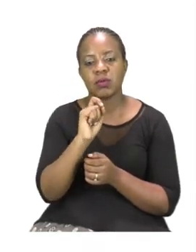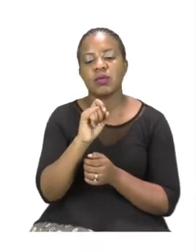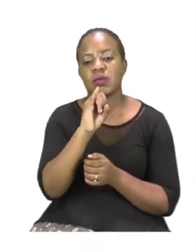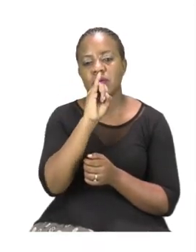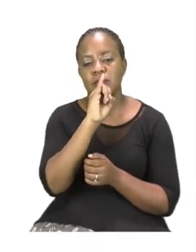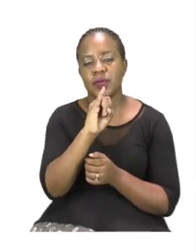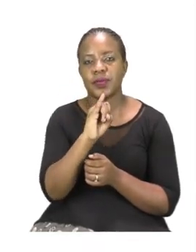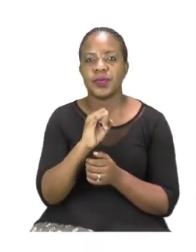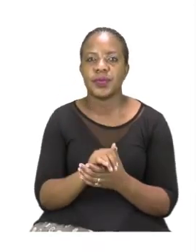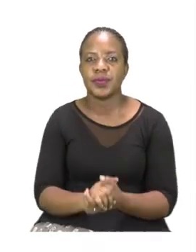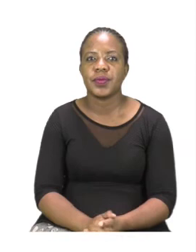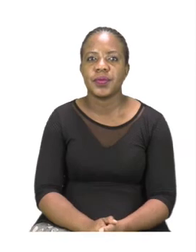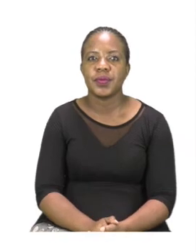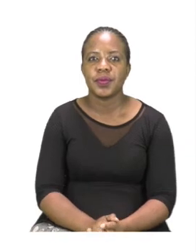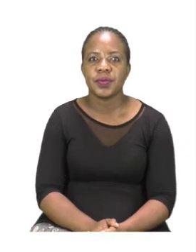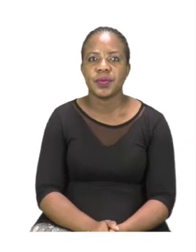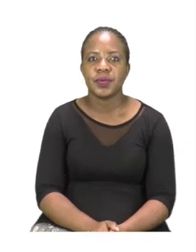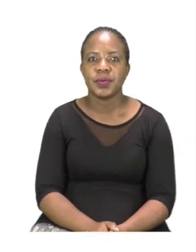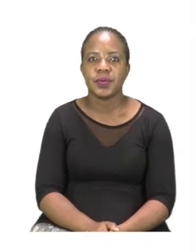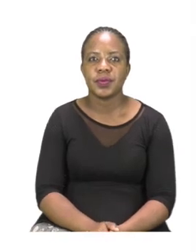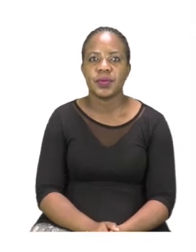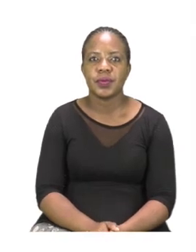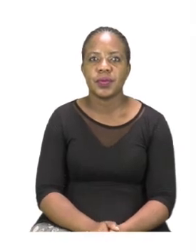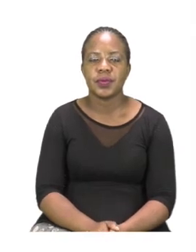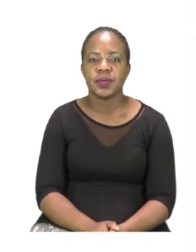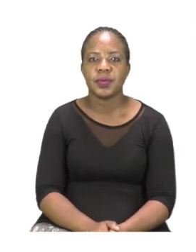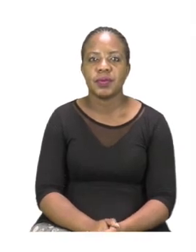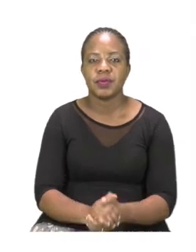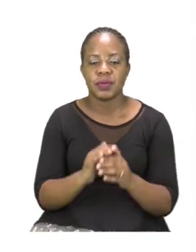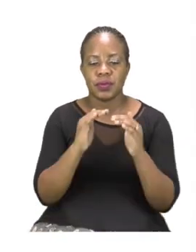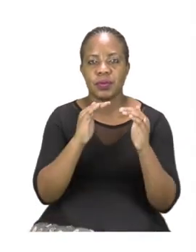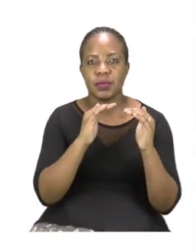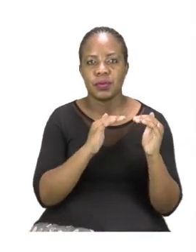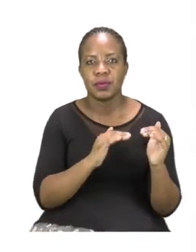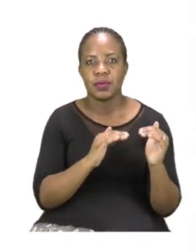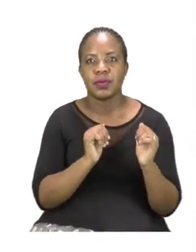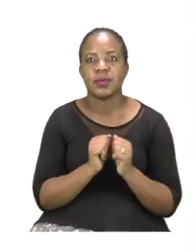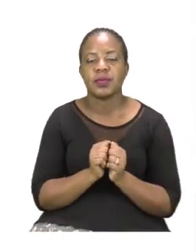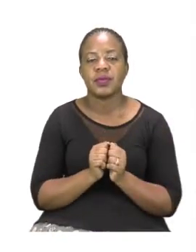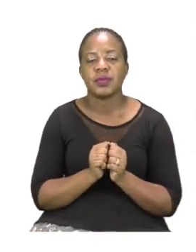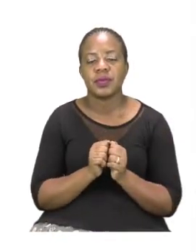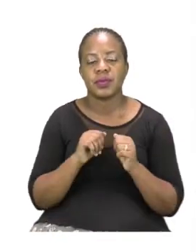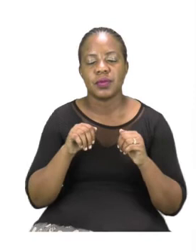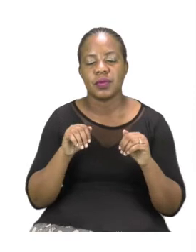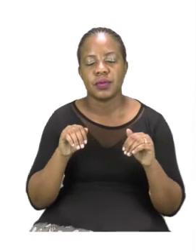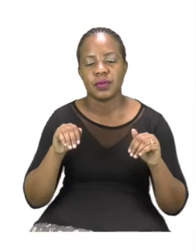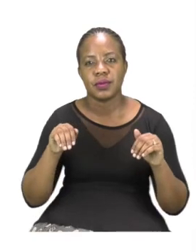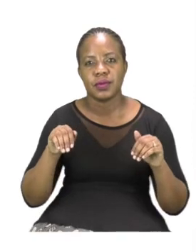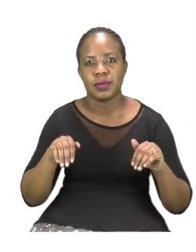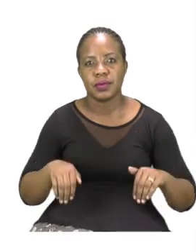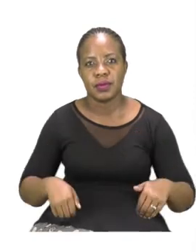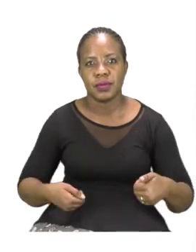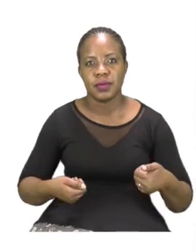Okay, then the next one below is of a boy and he's on a chair. The word that is there is